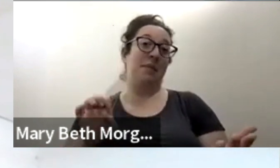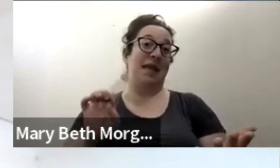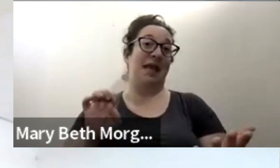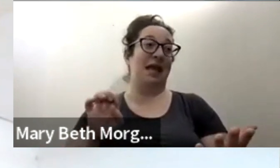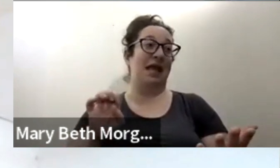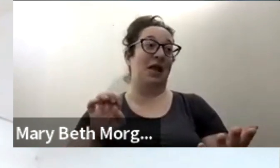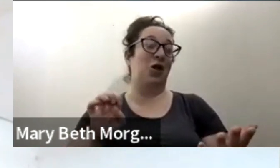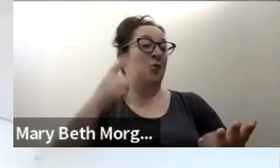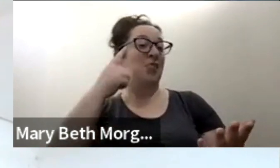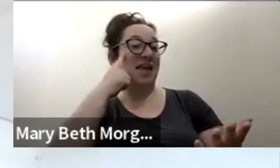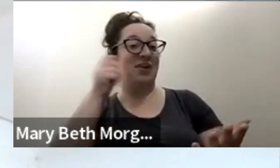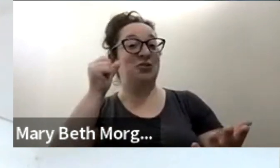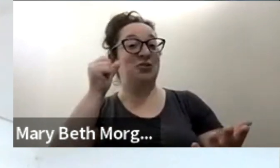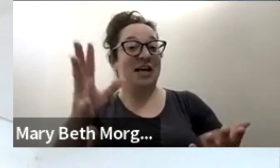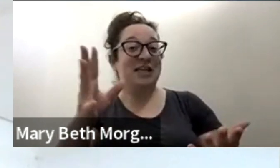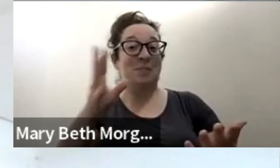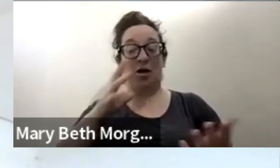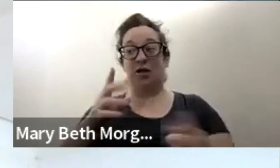think,